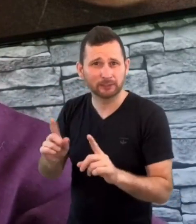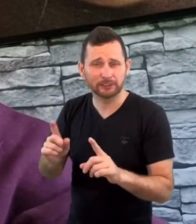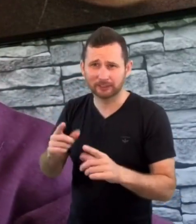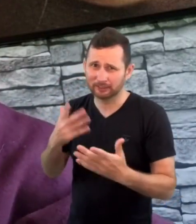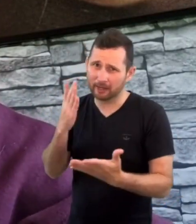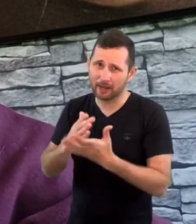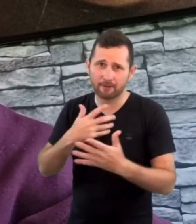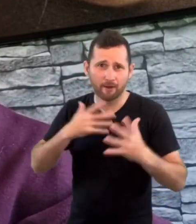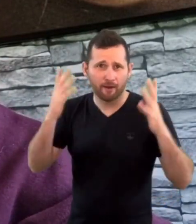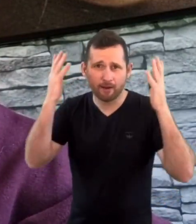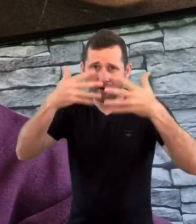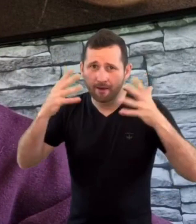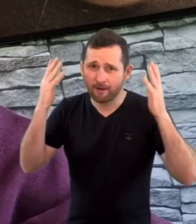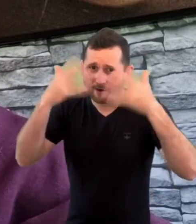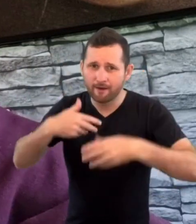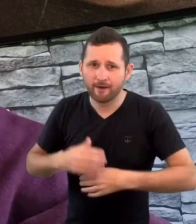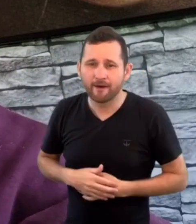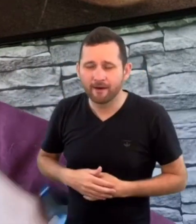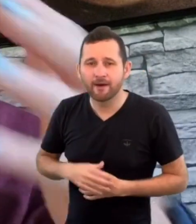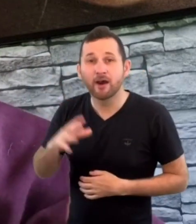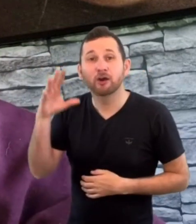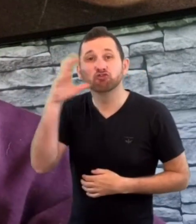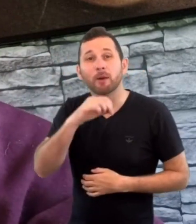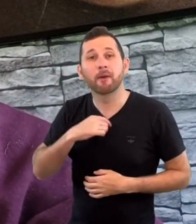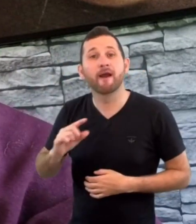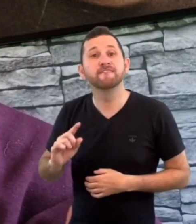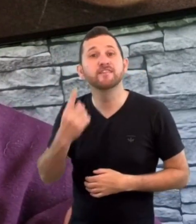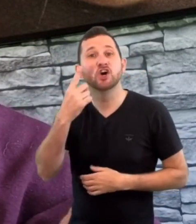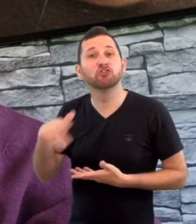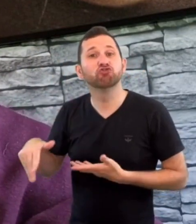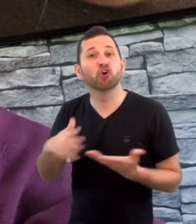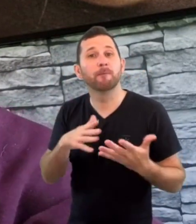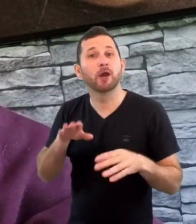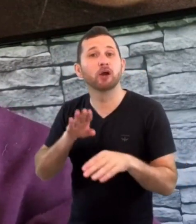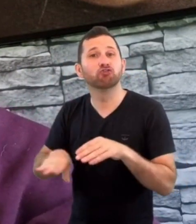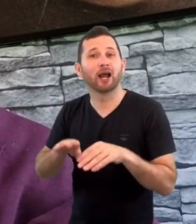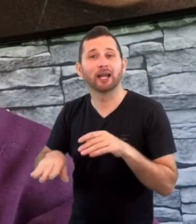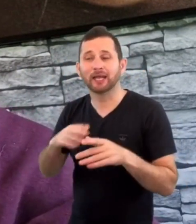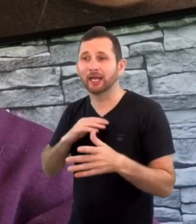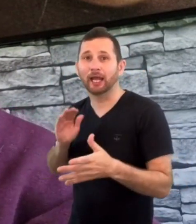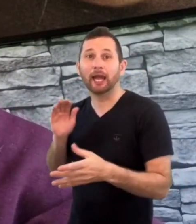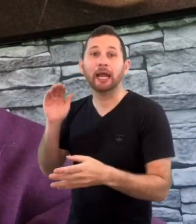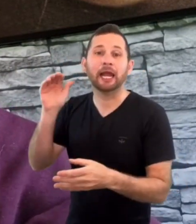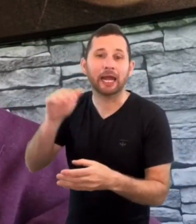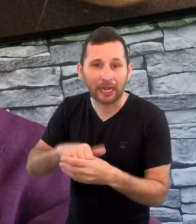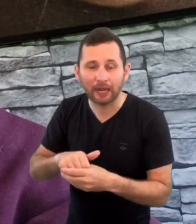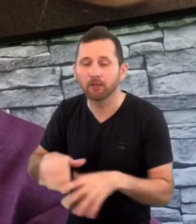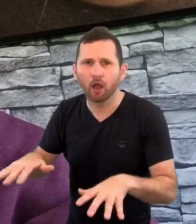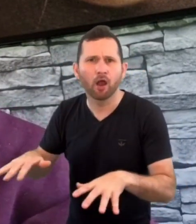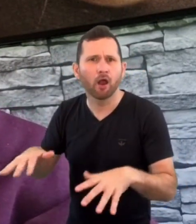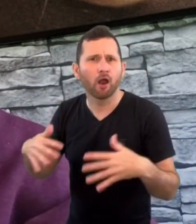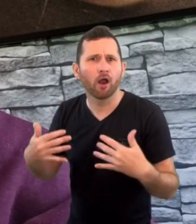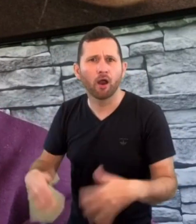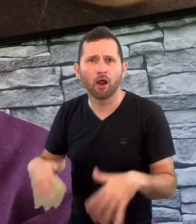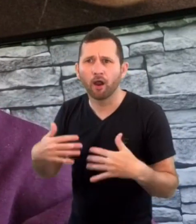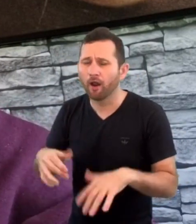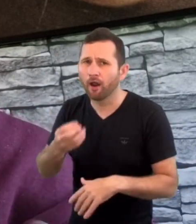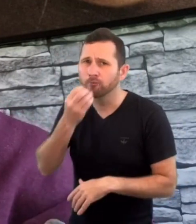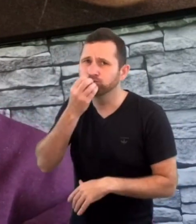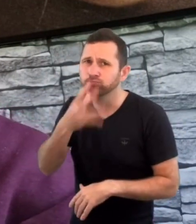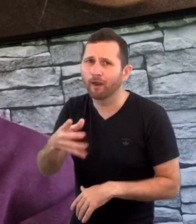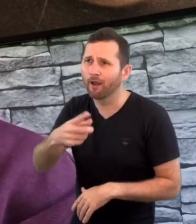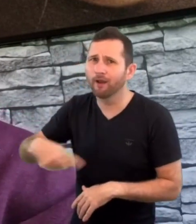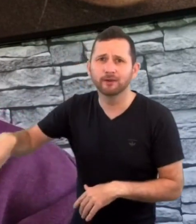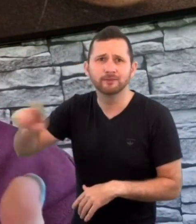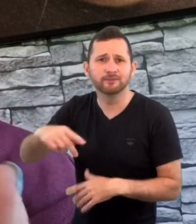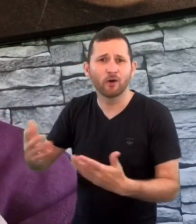everything. But once I went to my first rugby session, I absolutely loved it. Everyone were great. Everyone welcomed me. And I was so